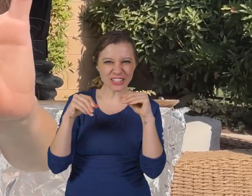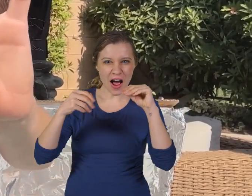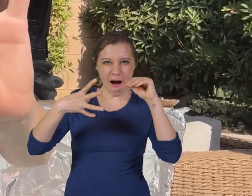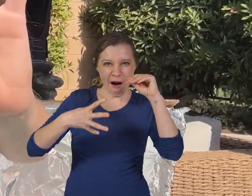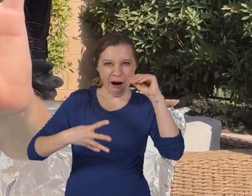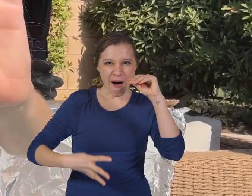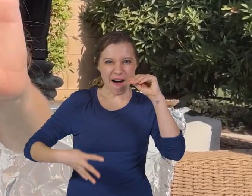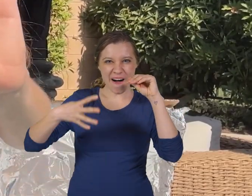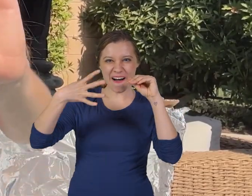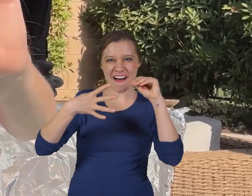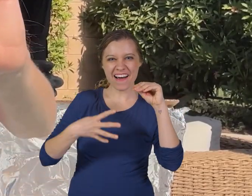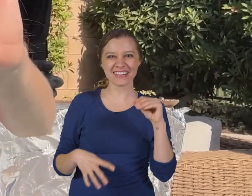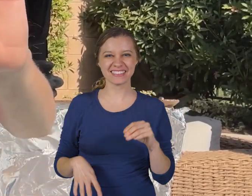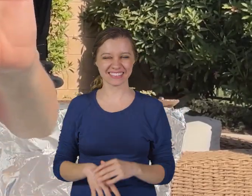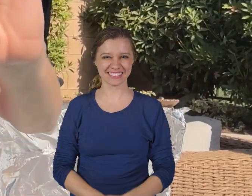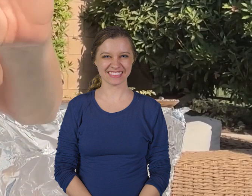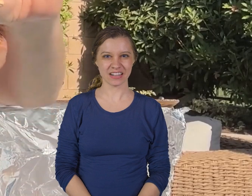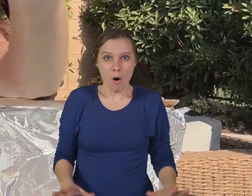that